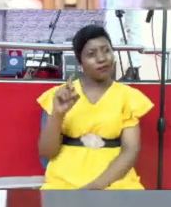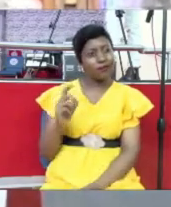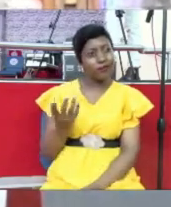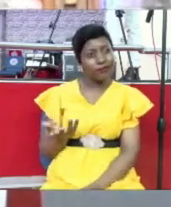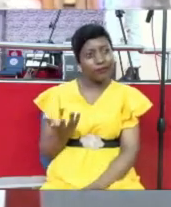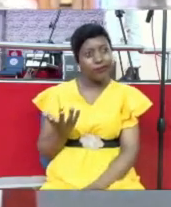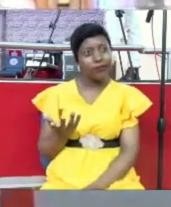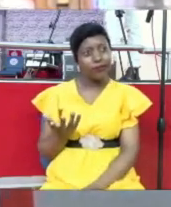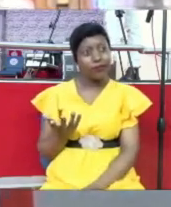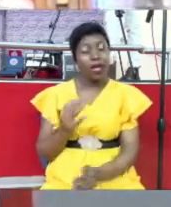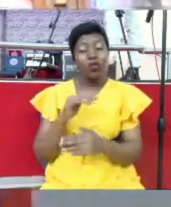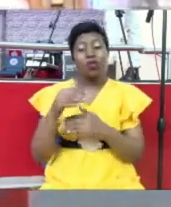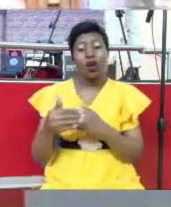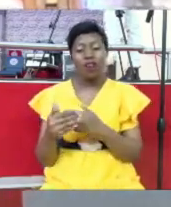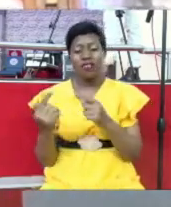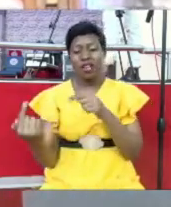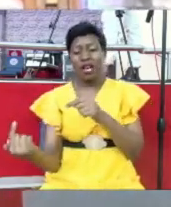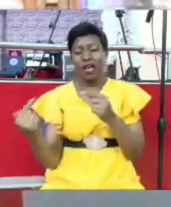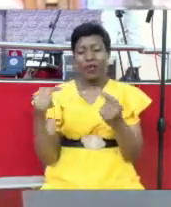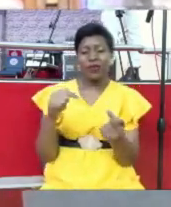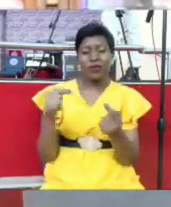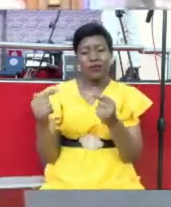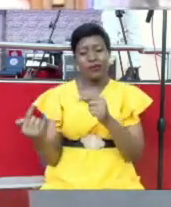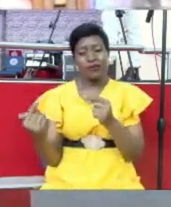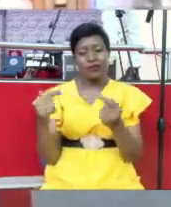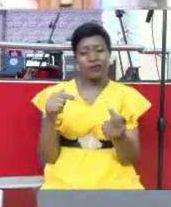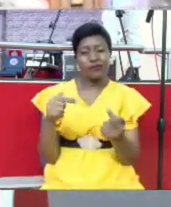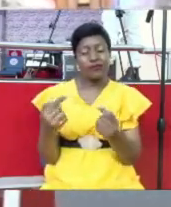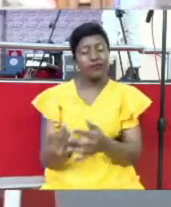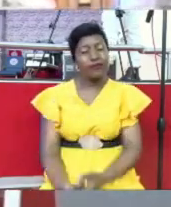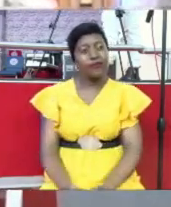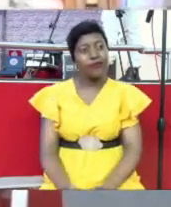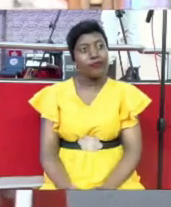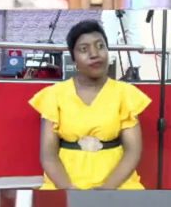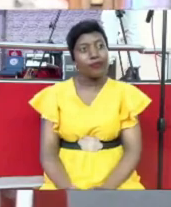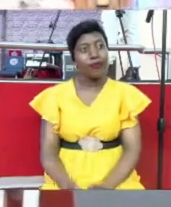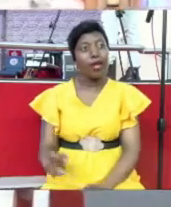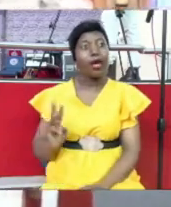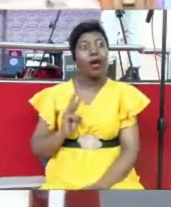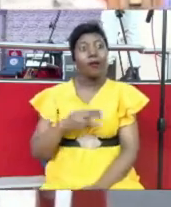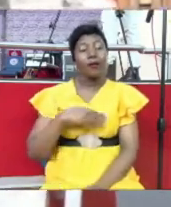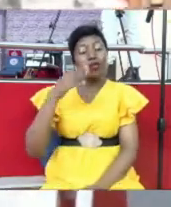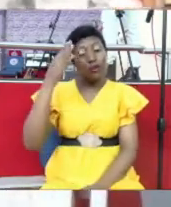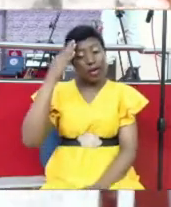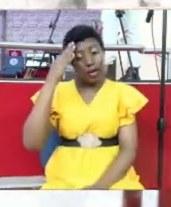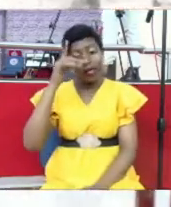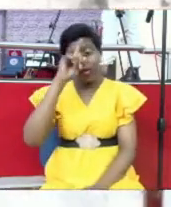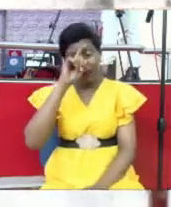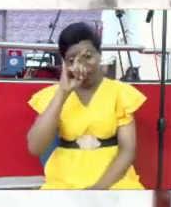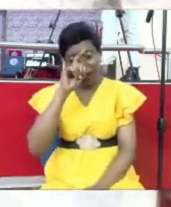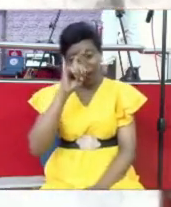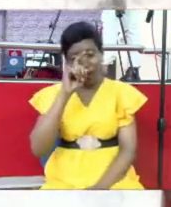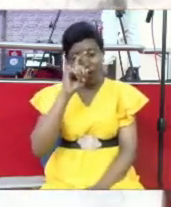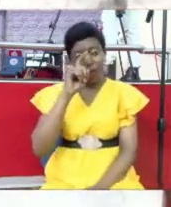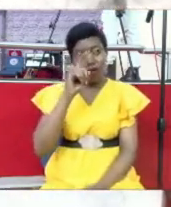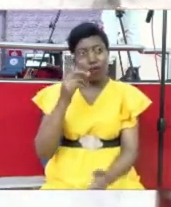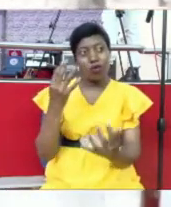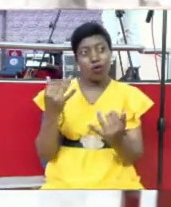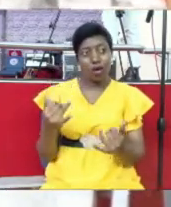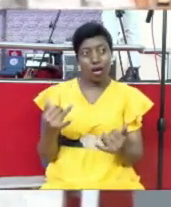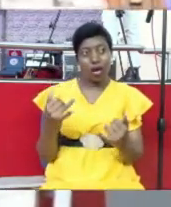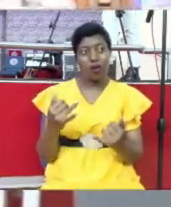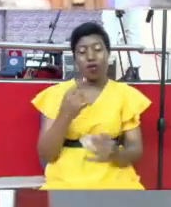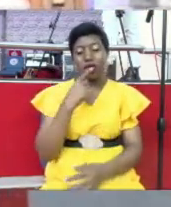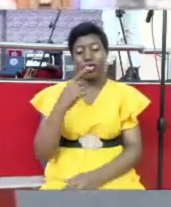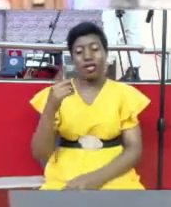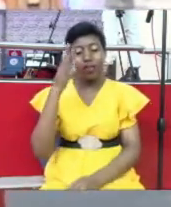after back and forth. Baada ya kurudi nyuma na mbele, we realize that Pharaoh comes to a point and he tells Moses, Farao